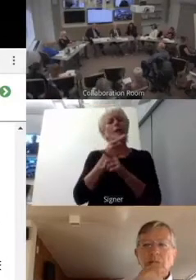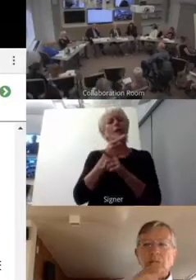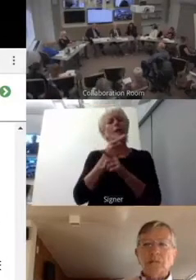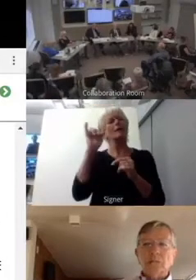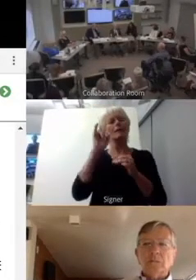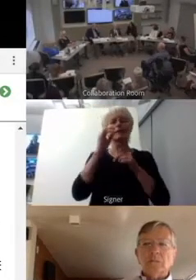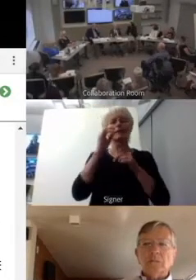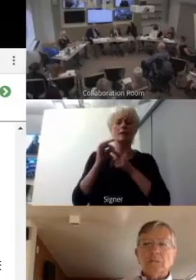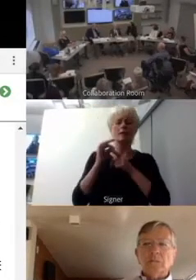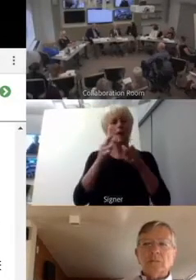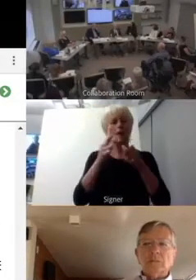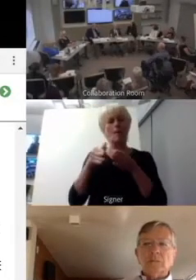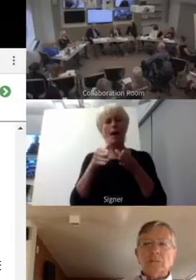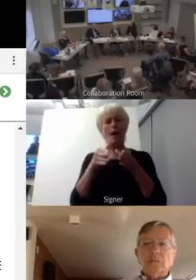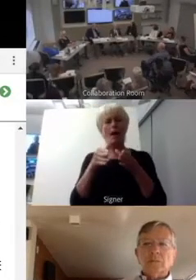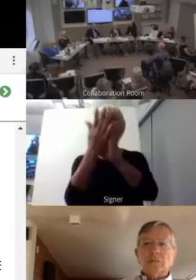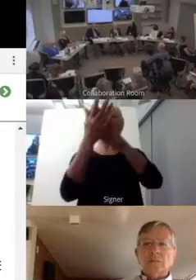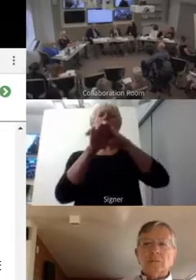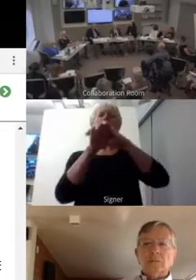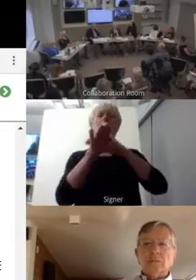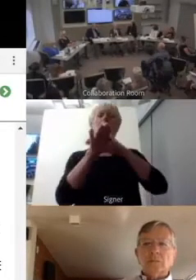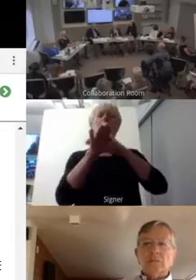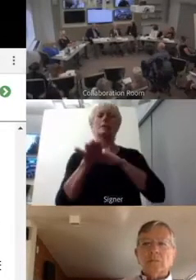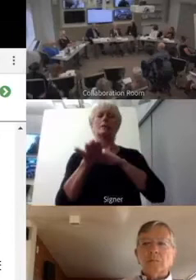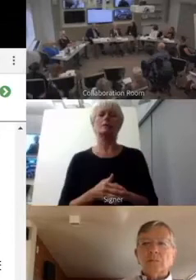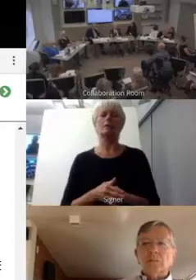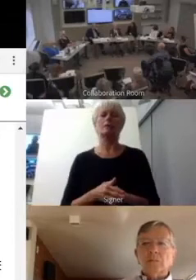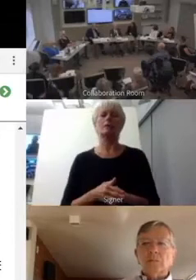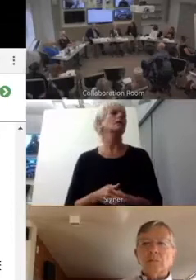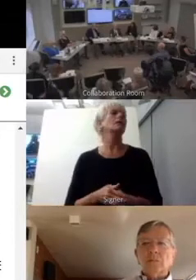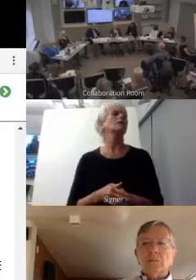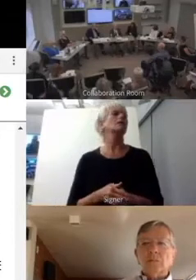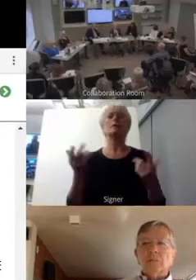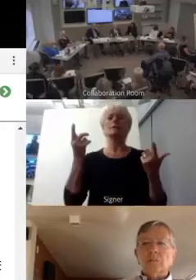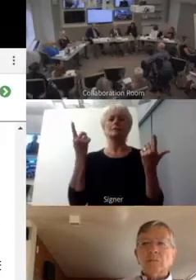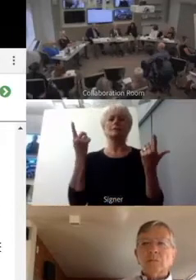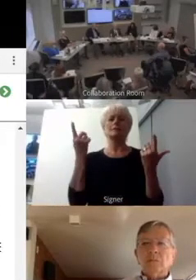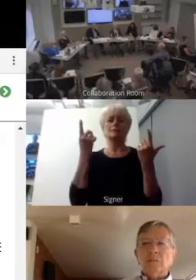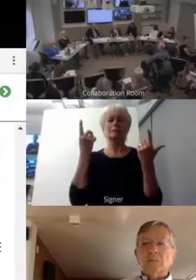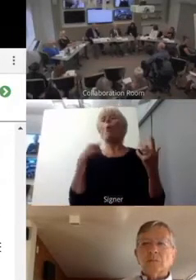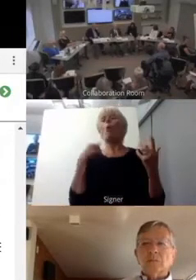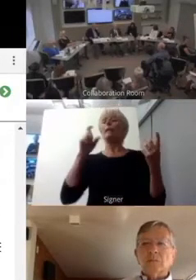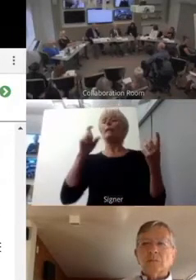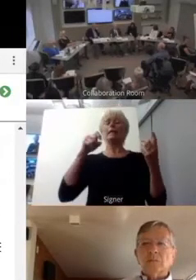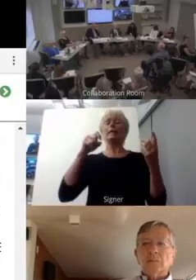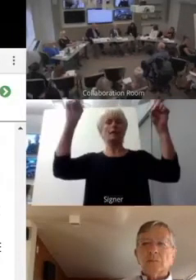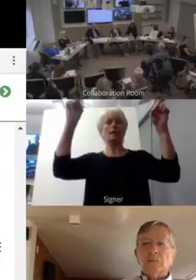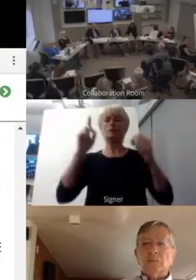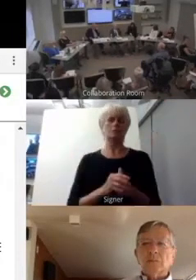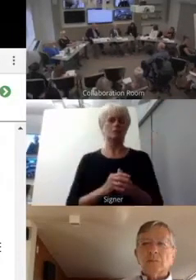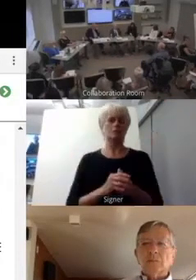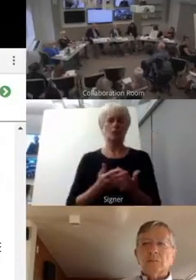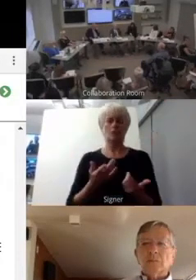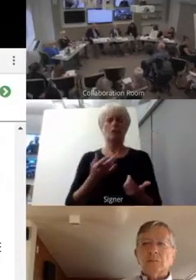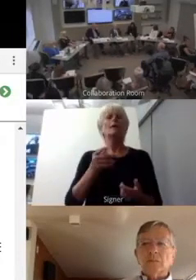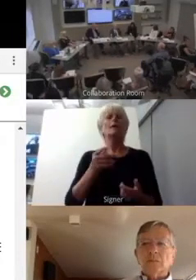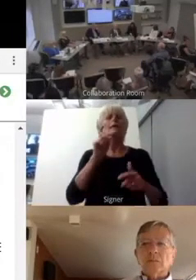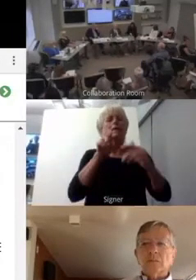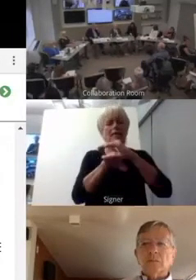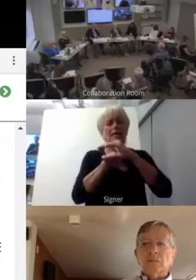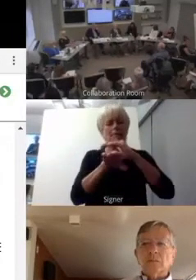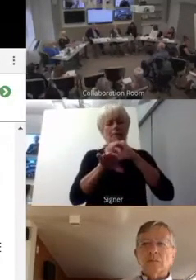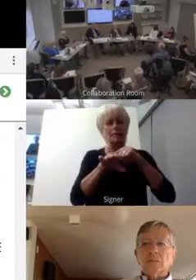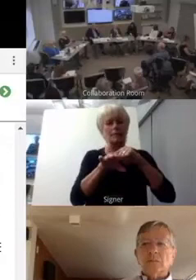that's accessible. What the university is doing is saying, we need to move forward accessibly. We're not looking back, we're always looking